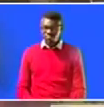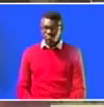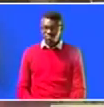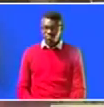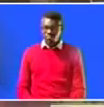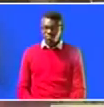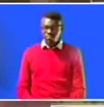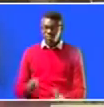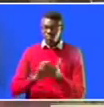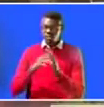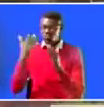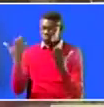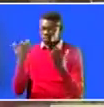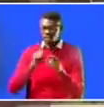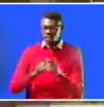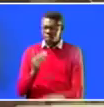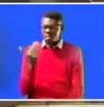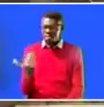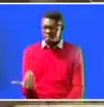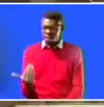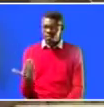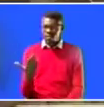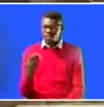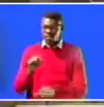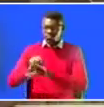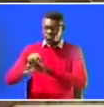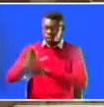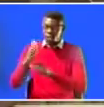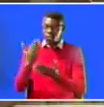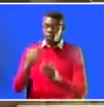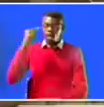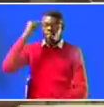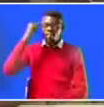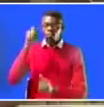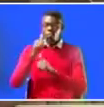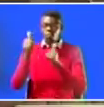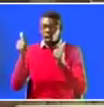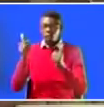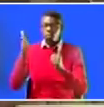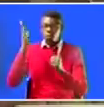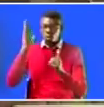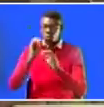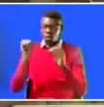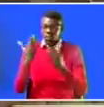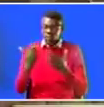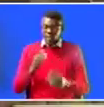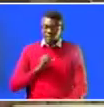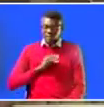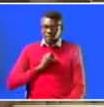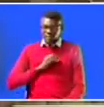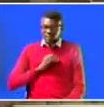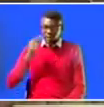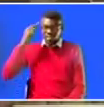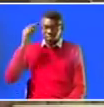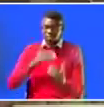either has been indoctrinated when you were young, or you have not critically thought about the issue of God, or you're just scared of heaven,